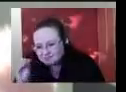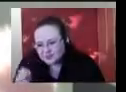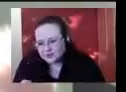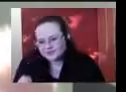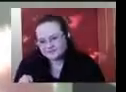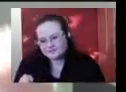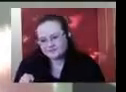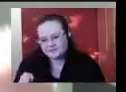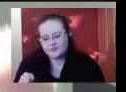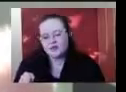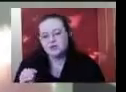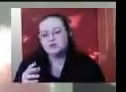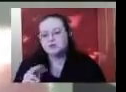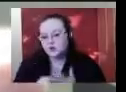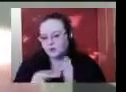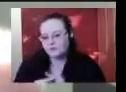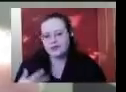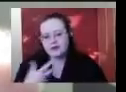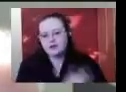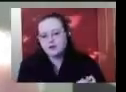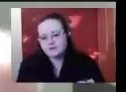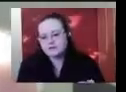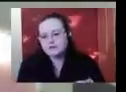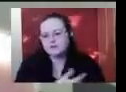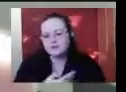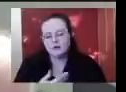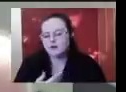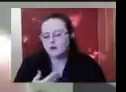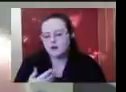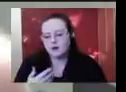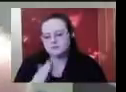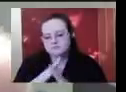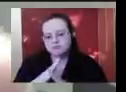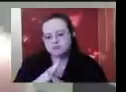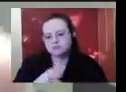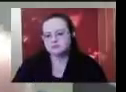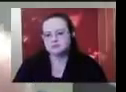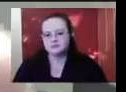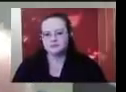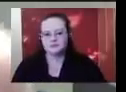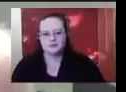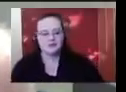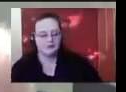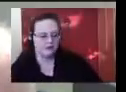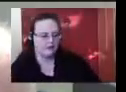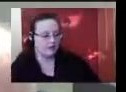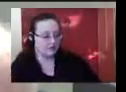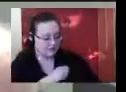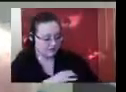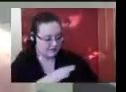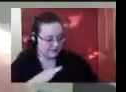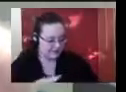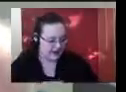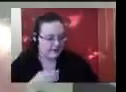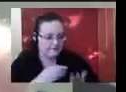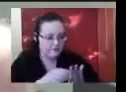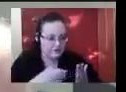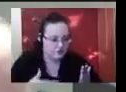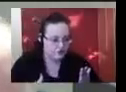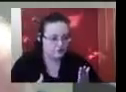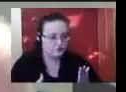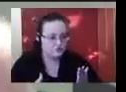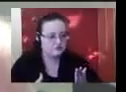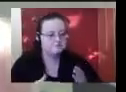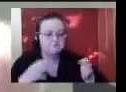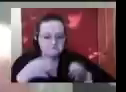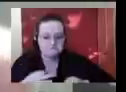by vaccine. Okay, so what protocols are in place for staff and students who elect to